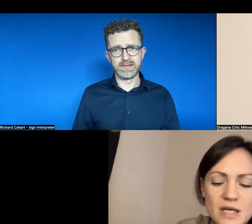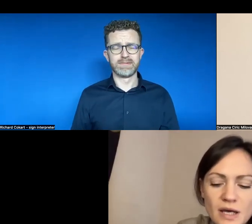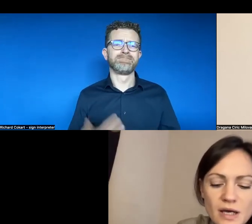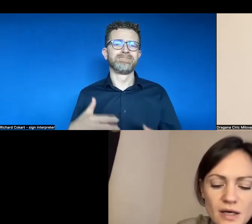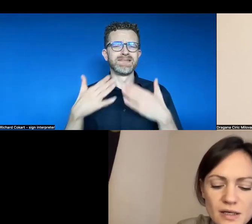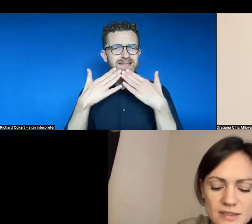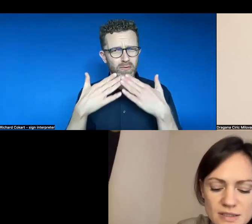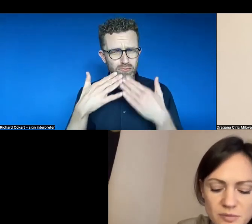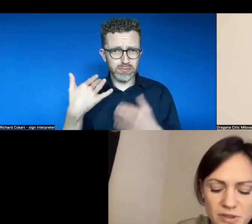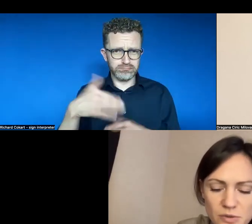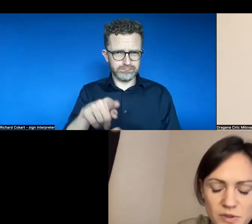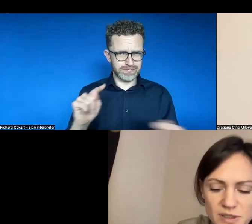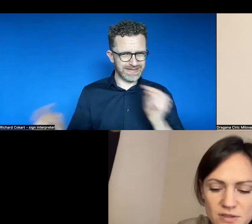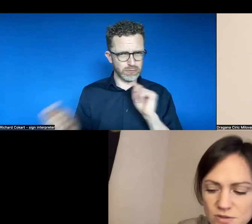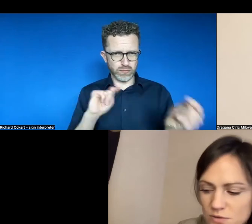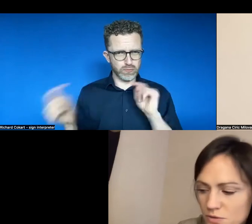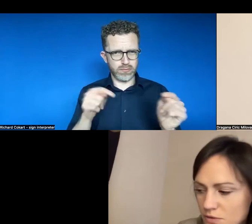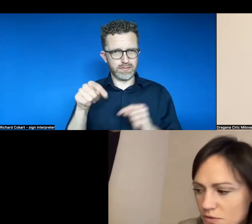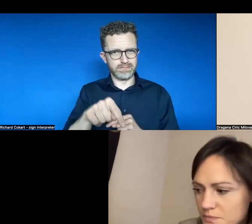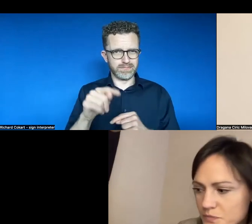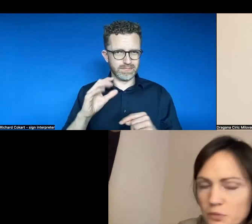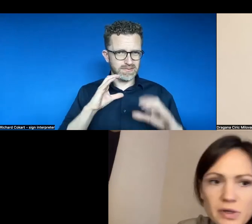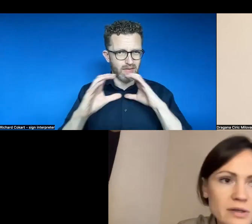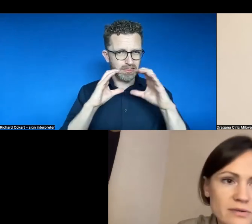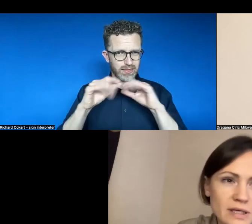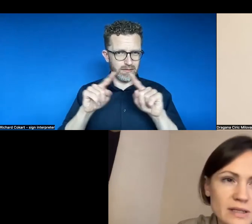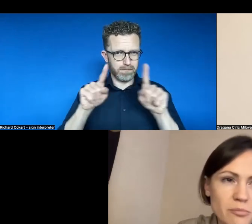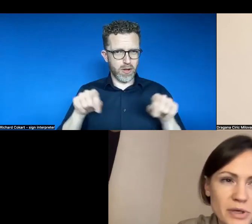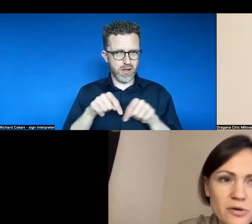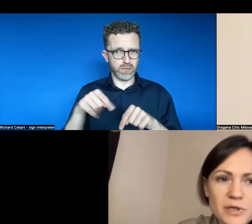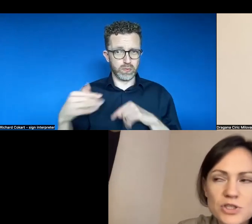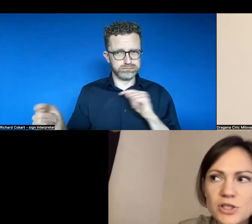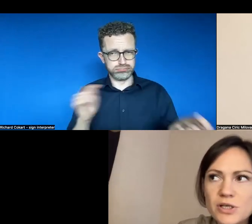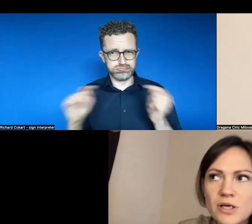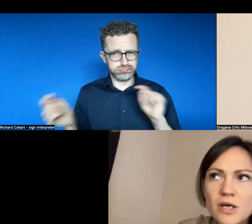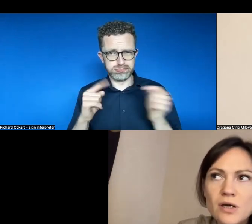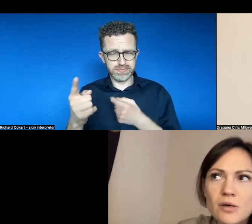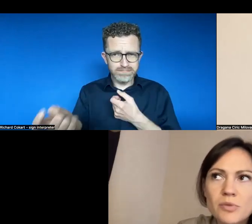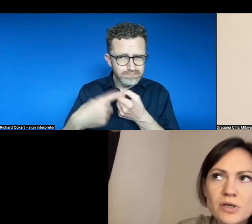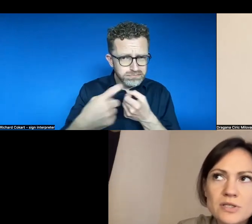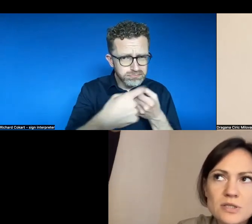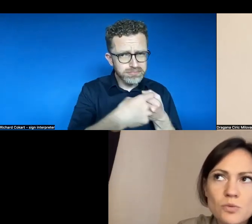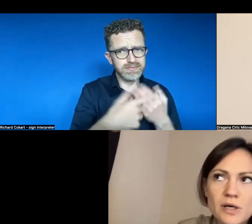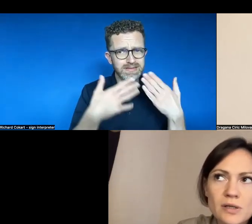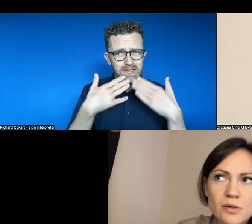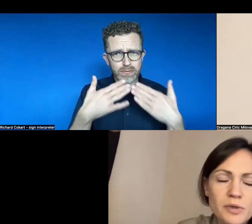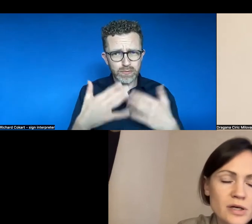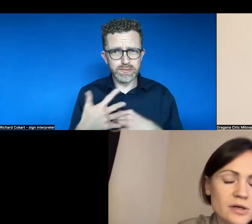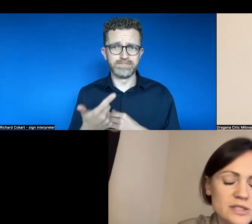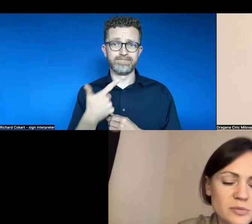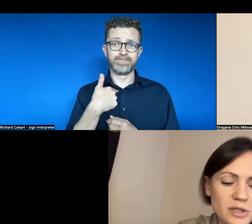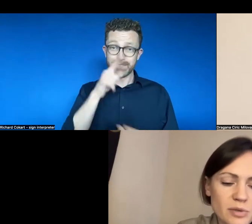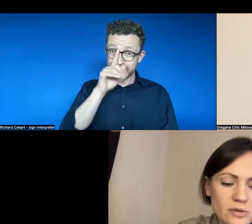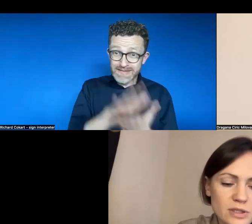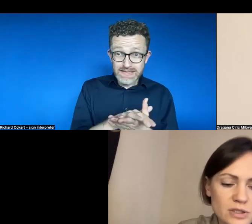engagement. And I believe we need to really think the bigger picture here, because while we